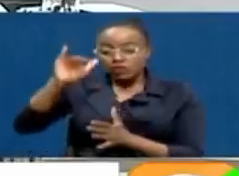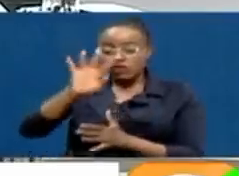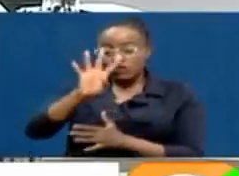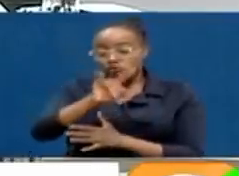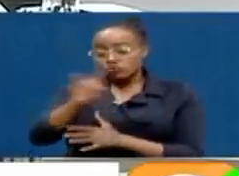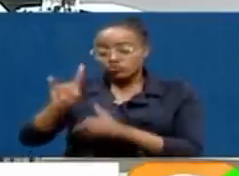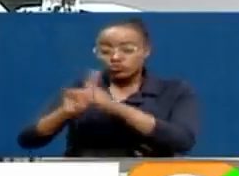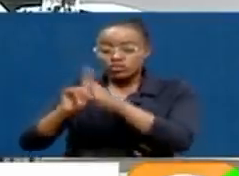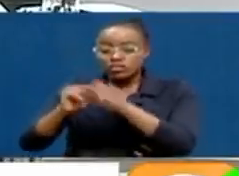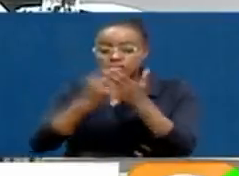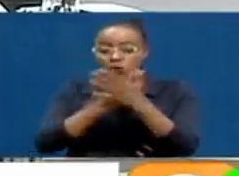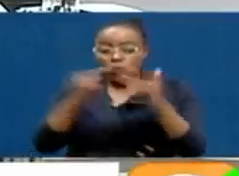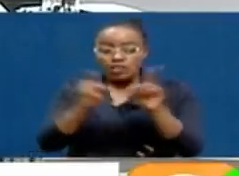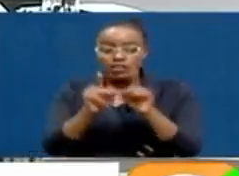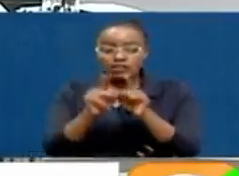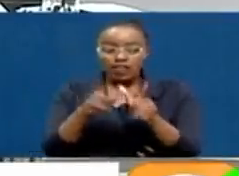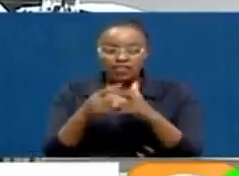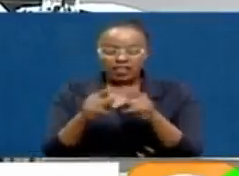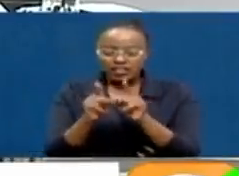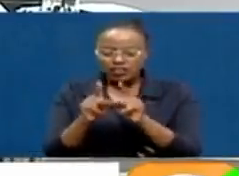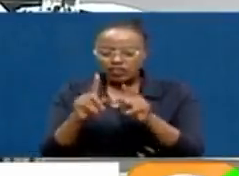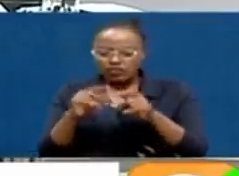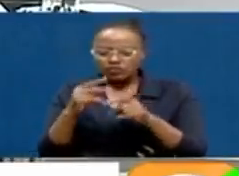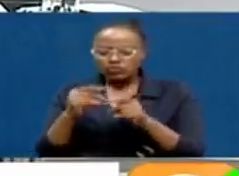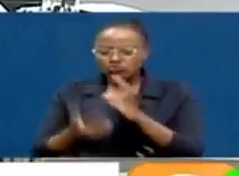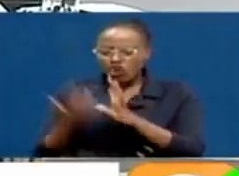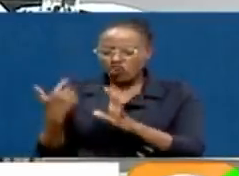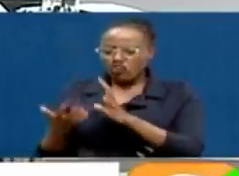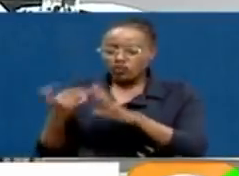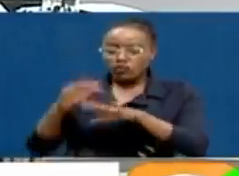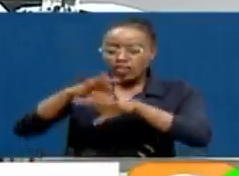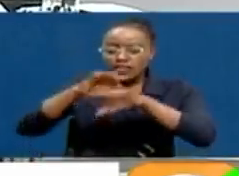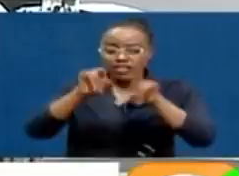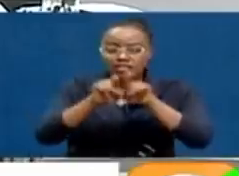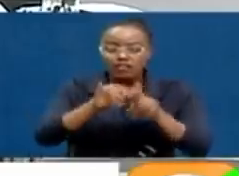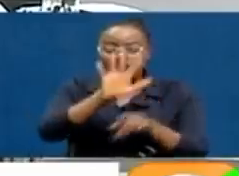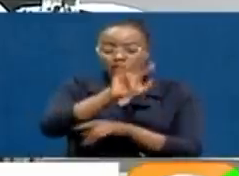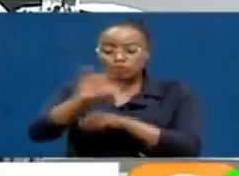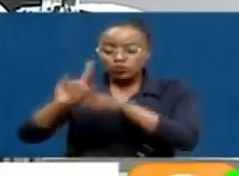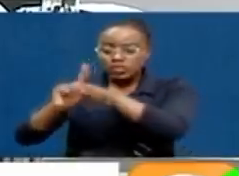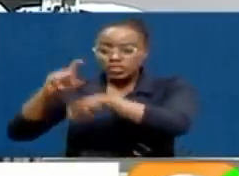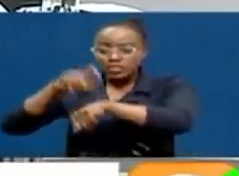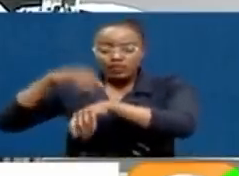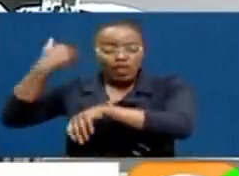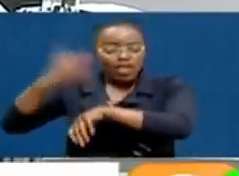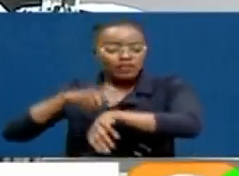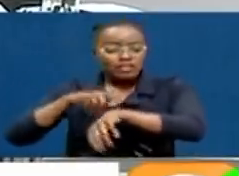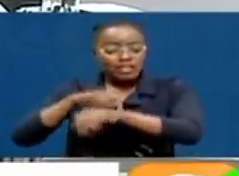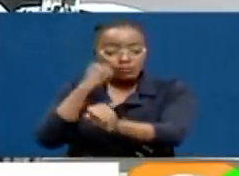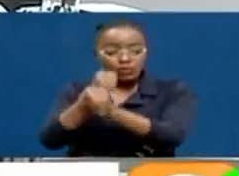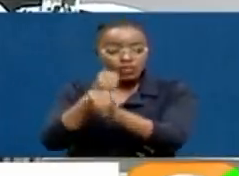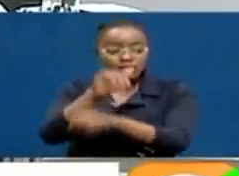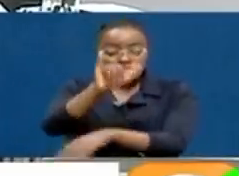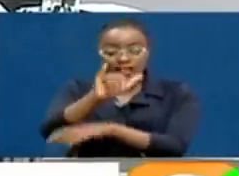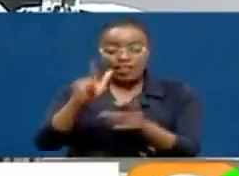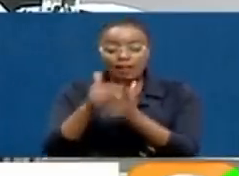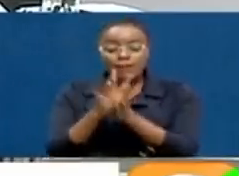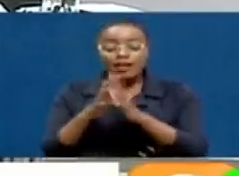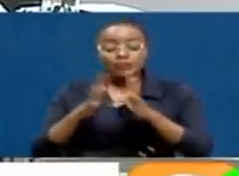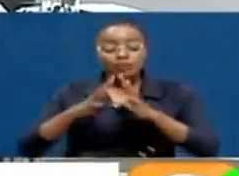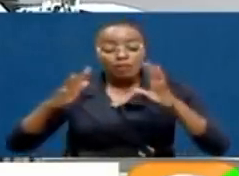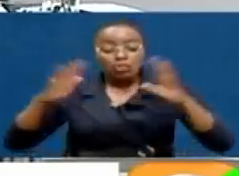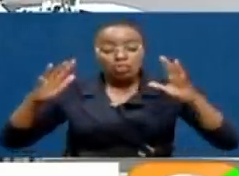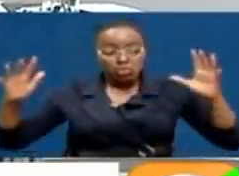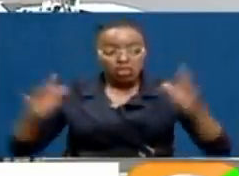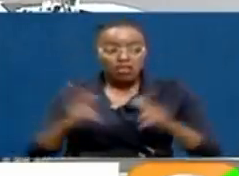4 to 6 weeks. Moulting essentially is shedding that skin off, and it does this 5 to 6 times. Every single time it does that, it becomes even bigger.